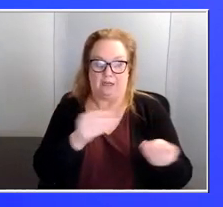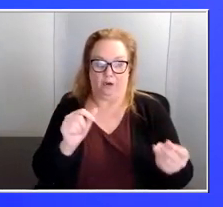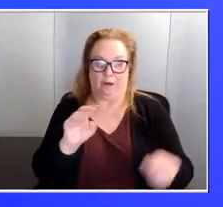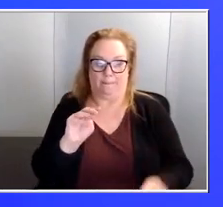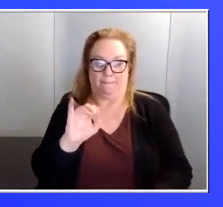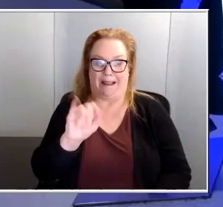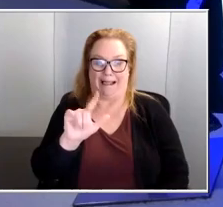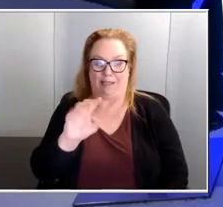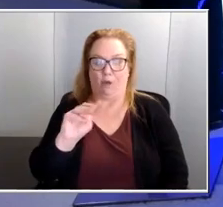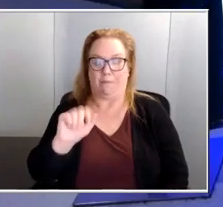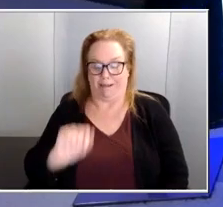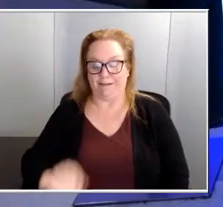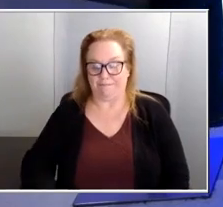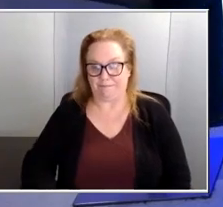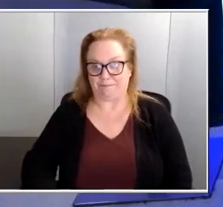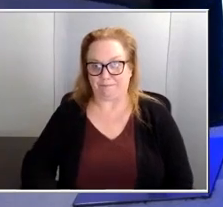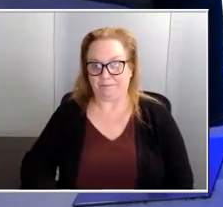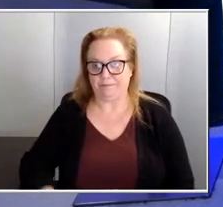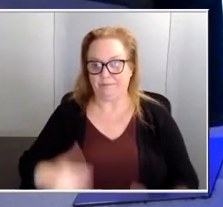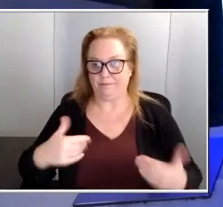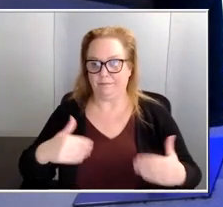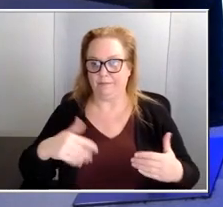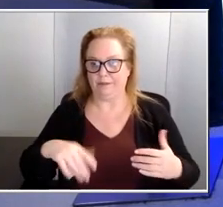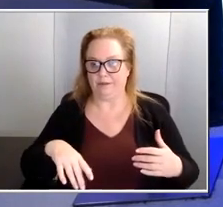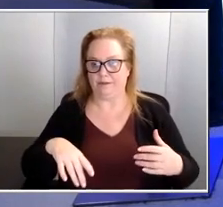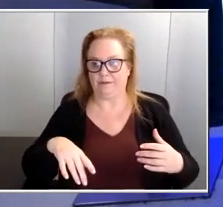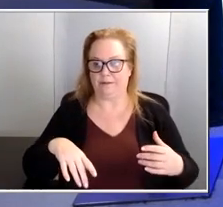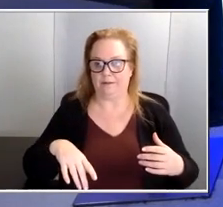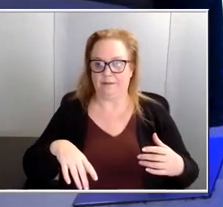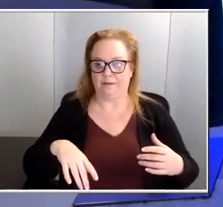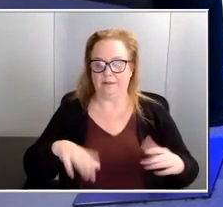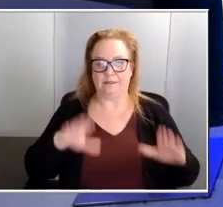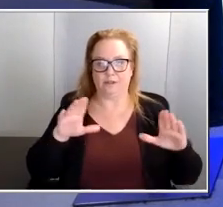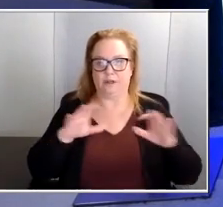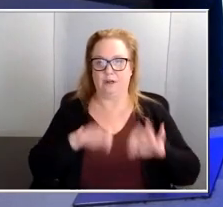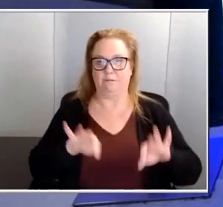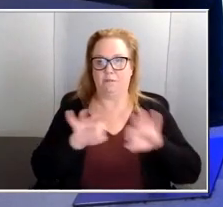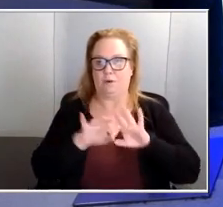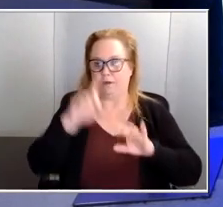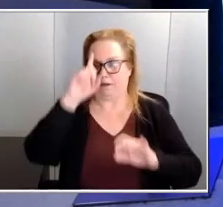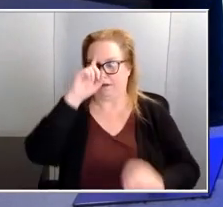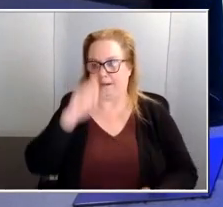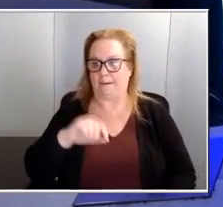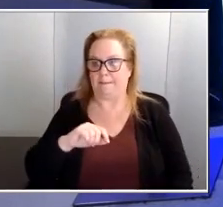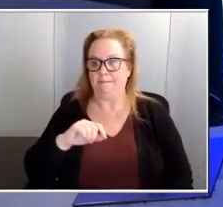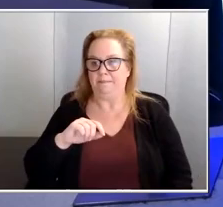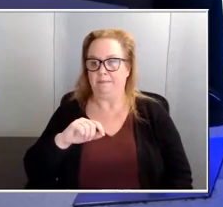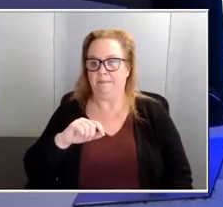moving up front therapy. And this is such a big and such an important thought. Dr. McGuirk. Yes,